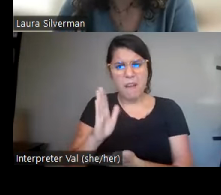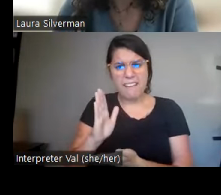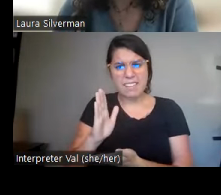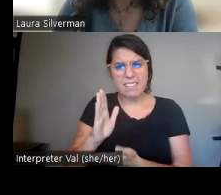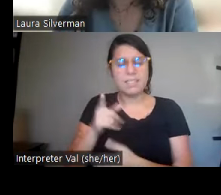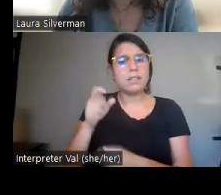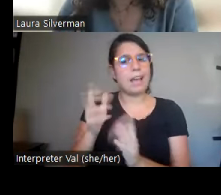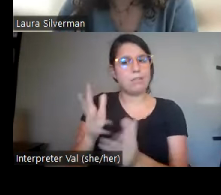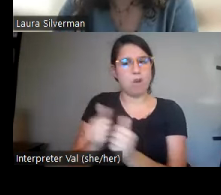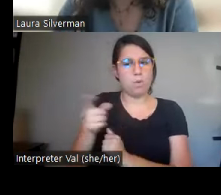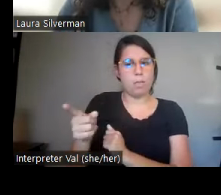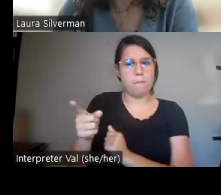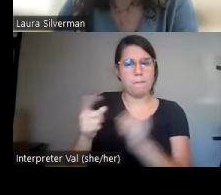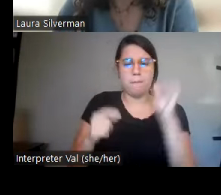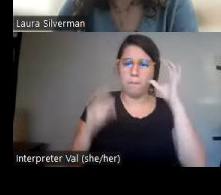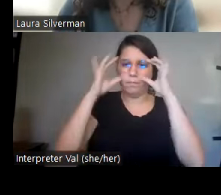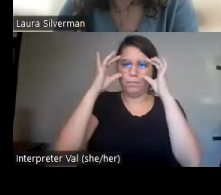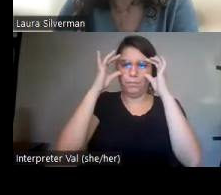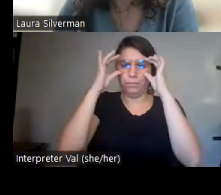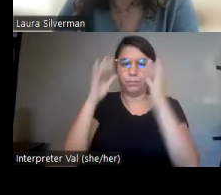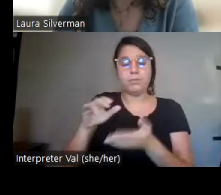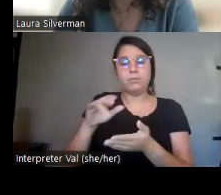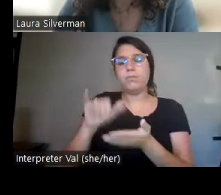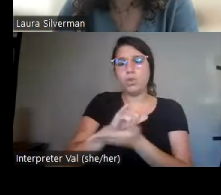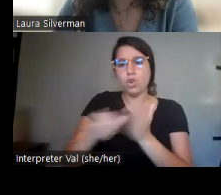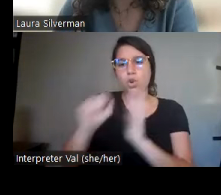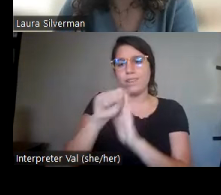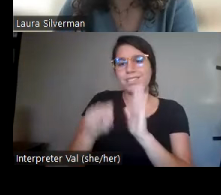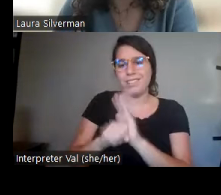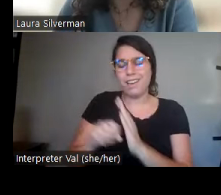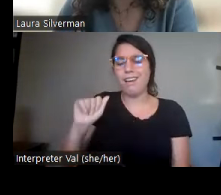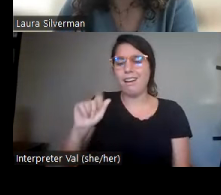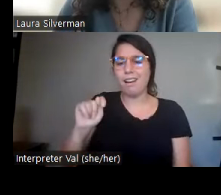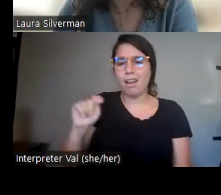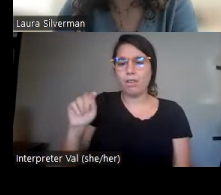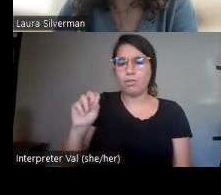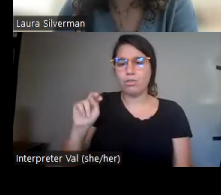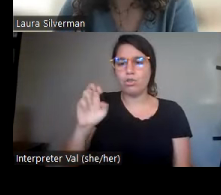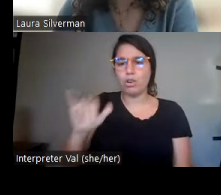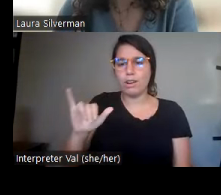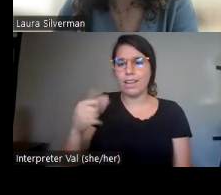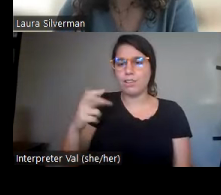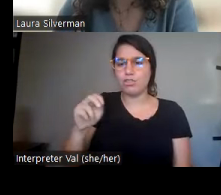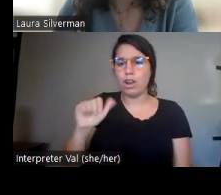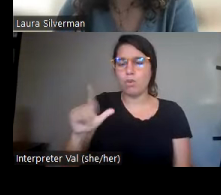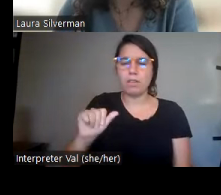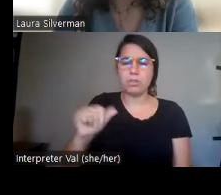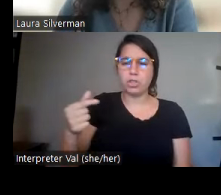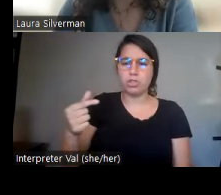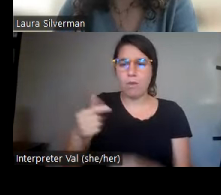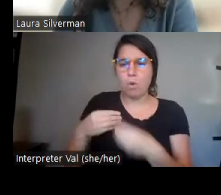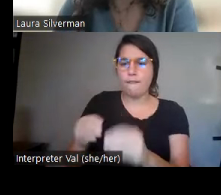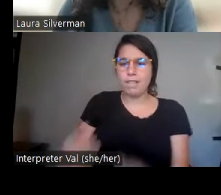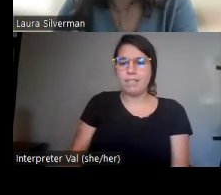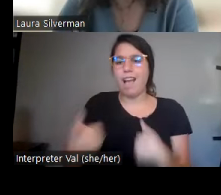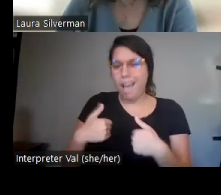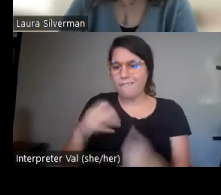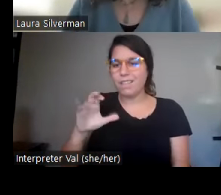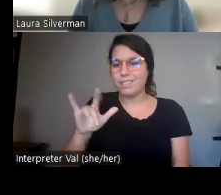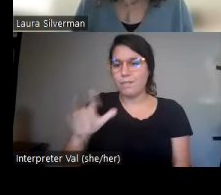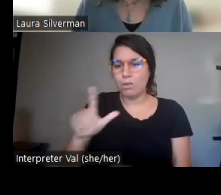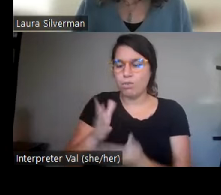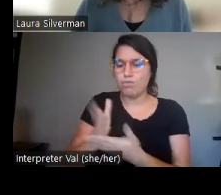them. The New York State Attorney General's office also has a civil rights number that